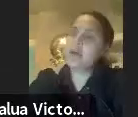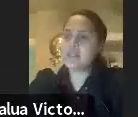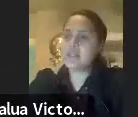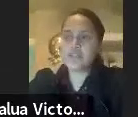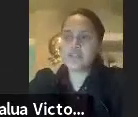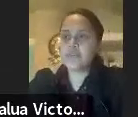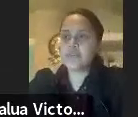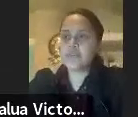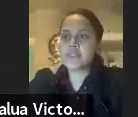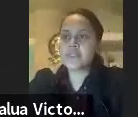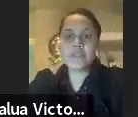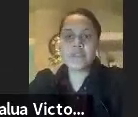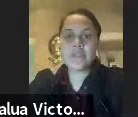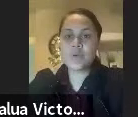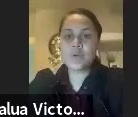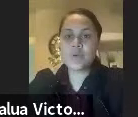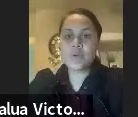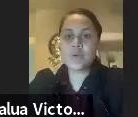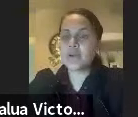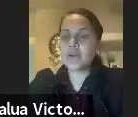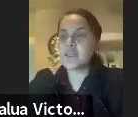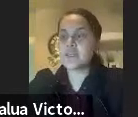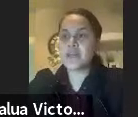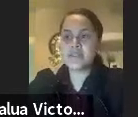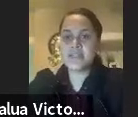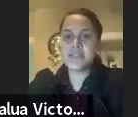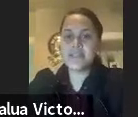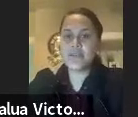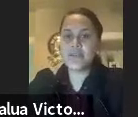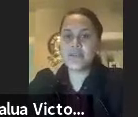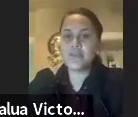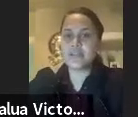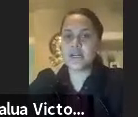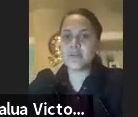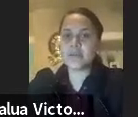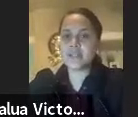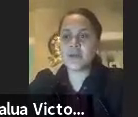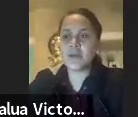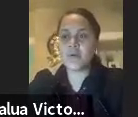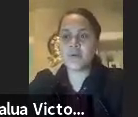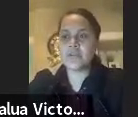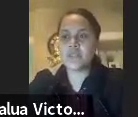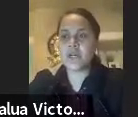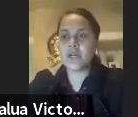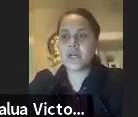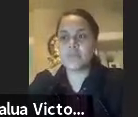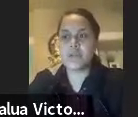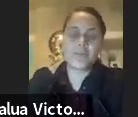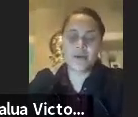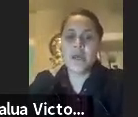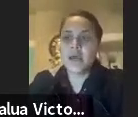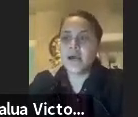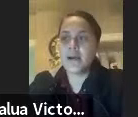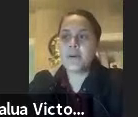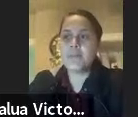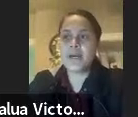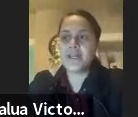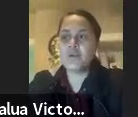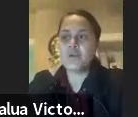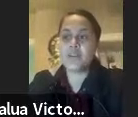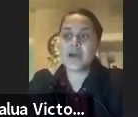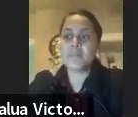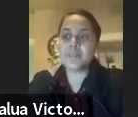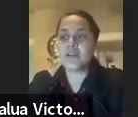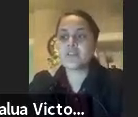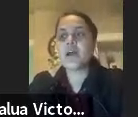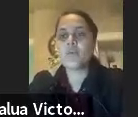It's kind of a twofold thing. So let's go with the barriers and the hesitancy. We already talked about that, so I won't even talk too much about it. But it would be